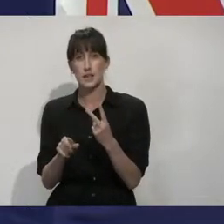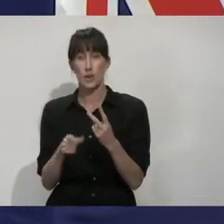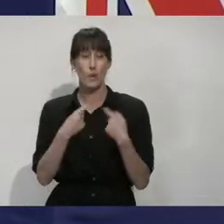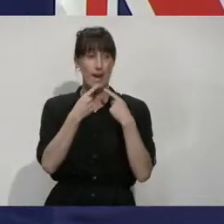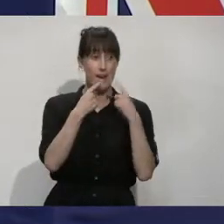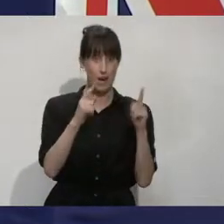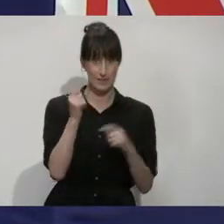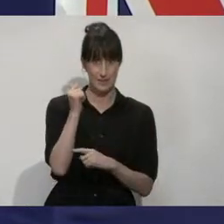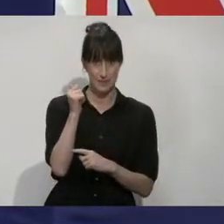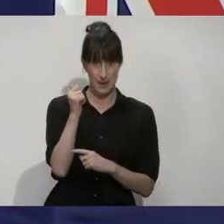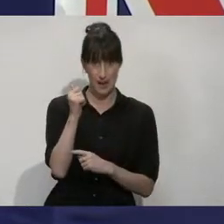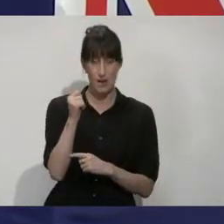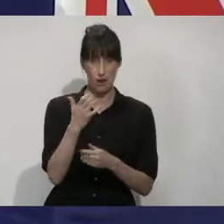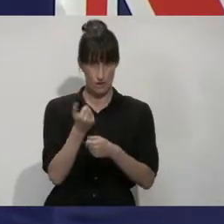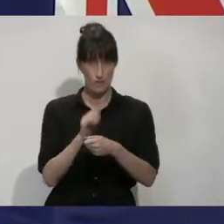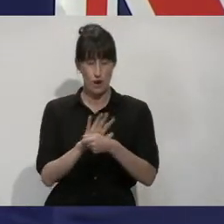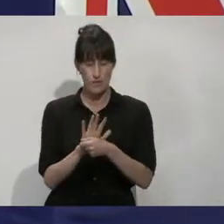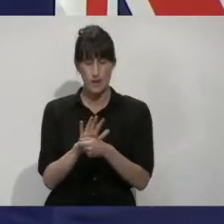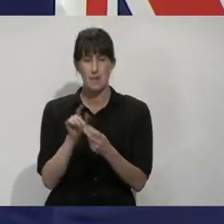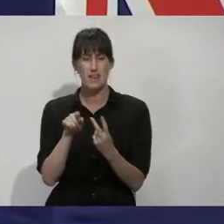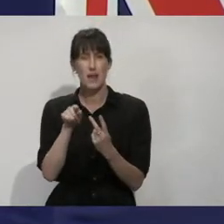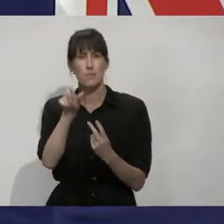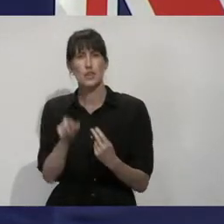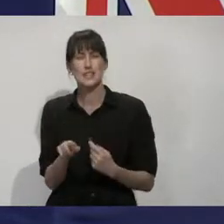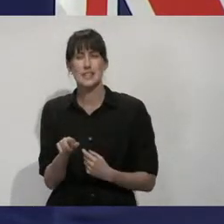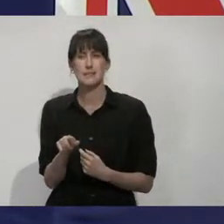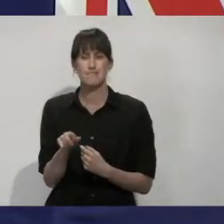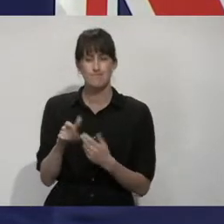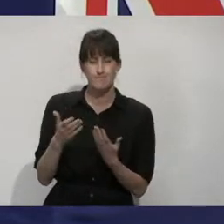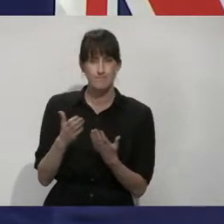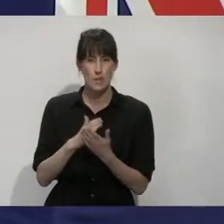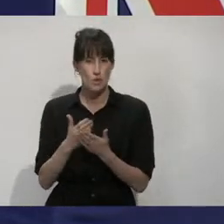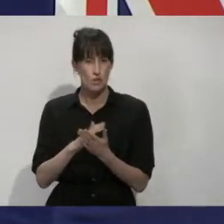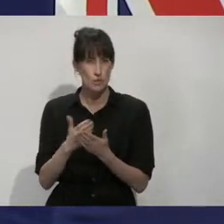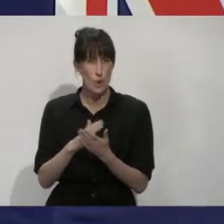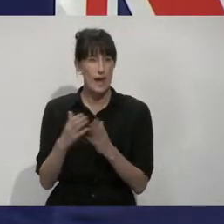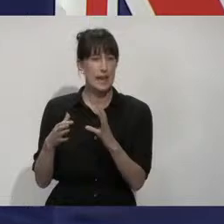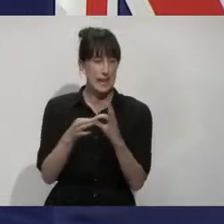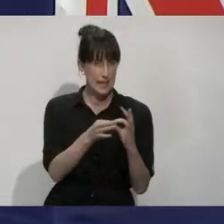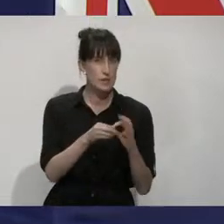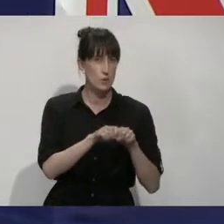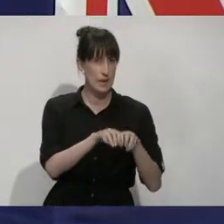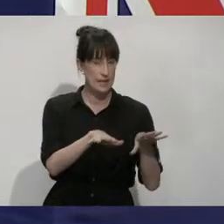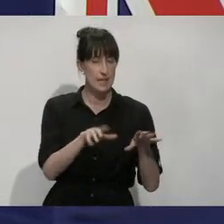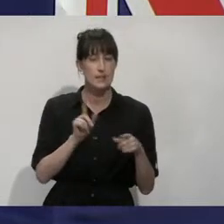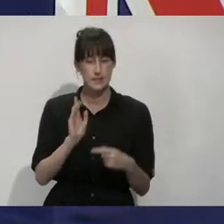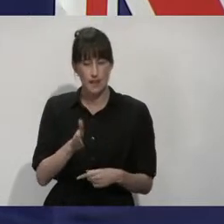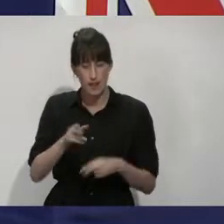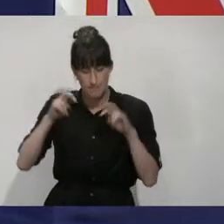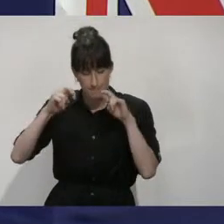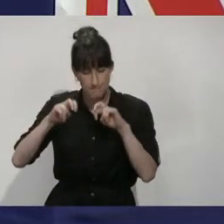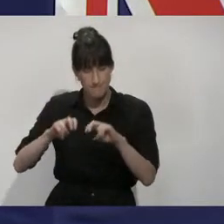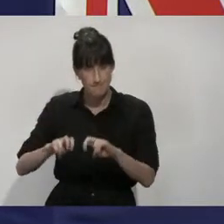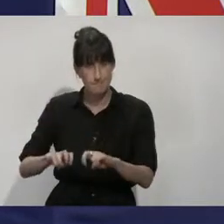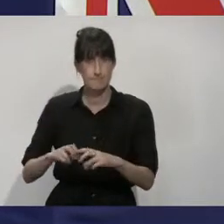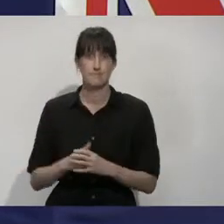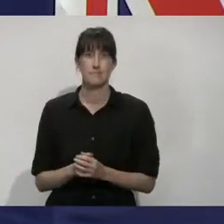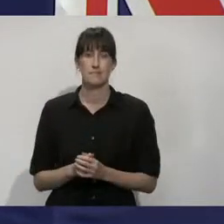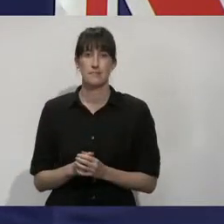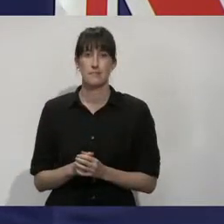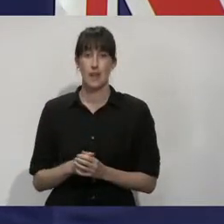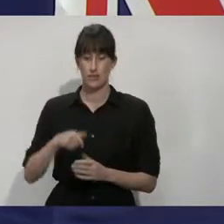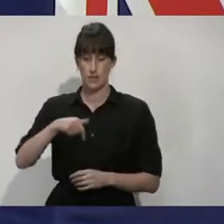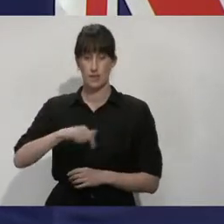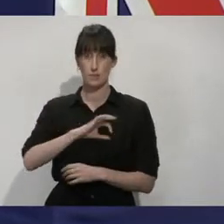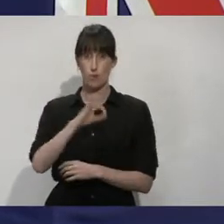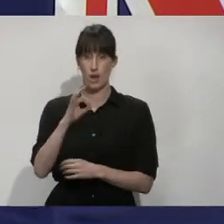been reclassified as under investigation, with a link still to be firmly established. Based on information received